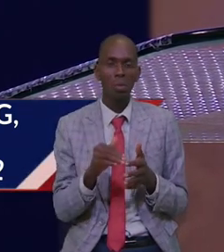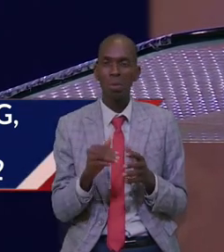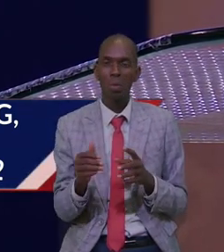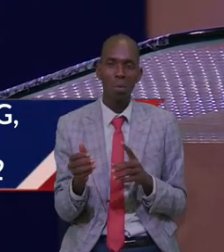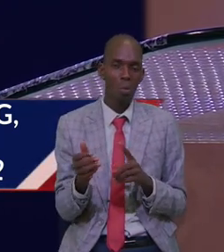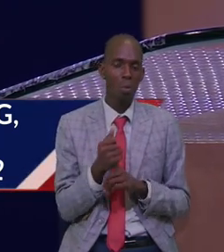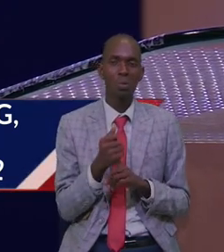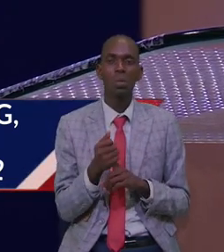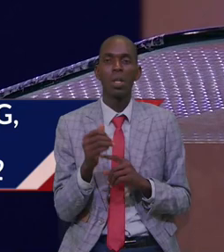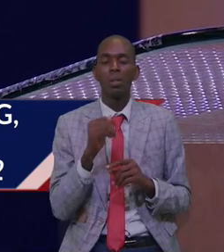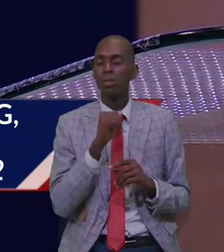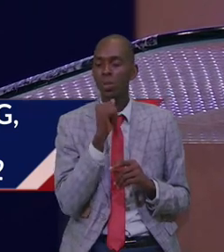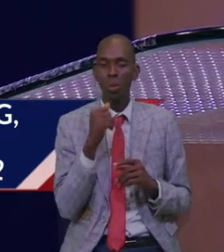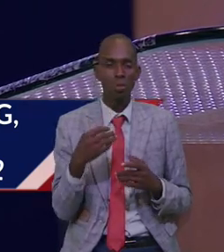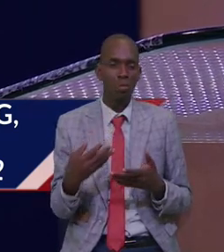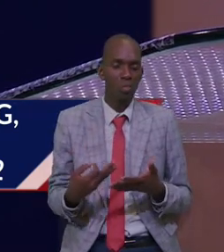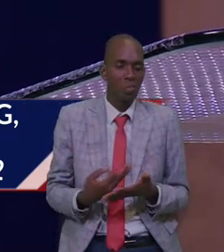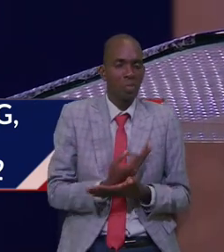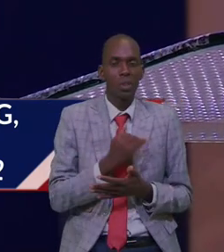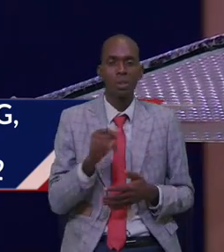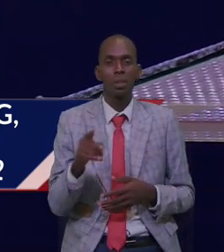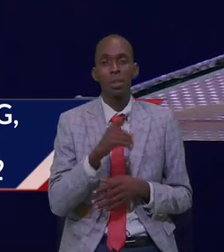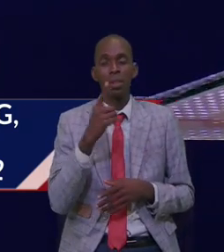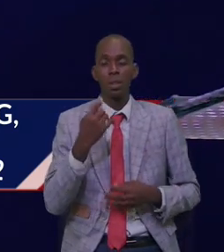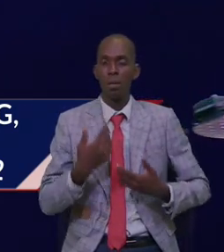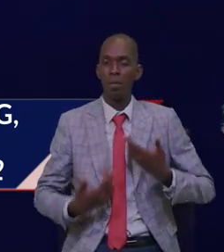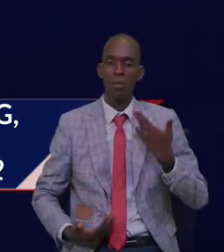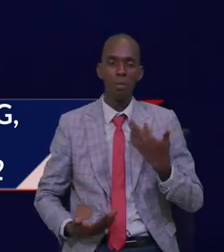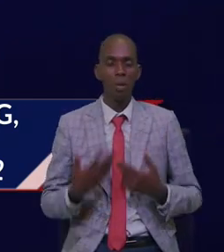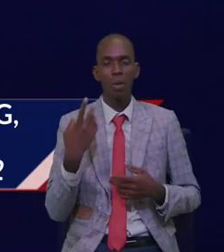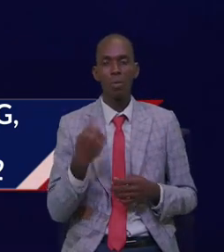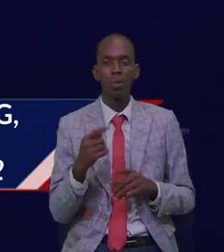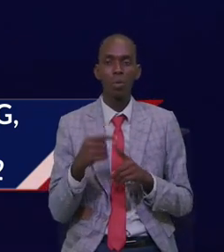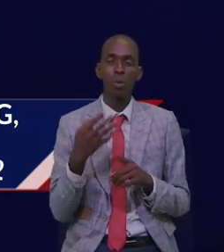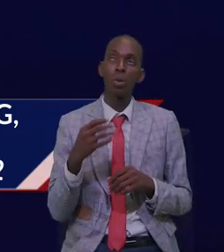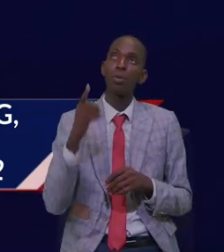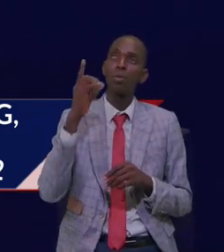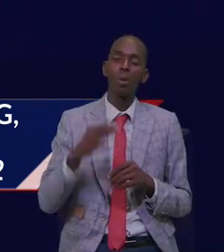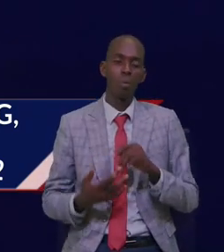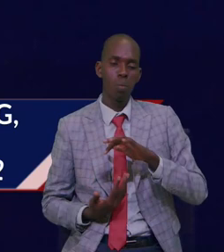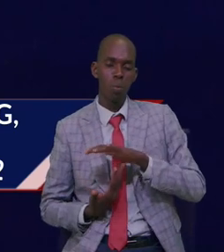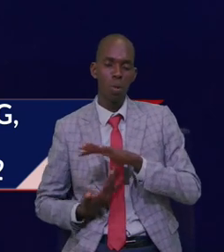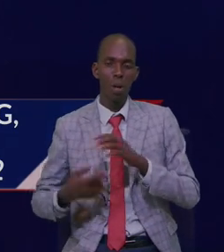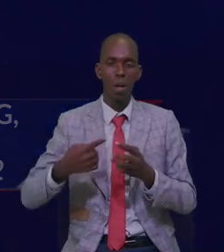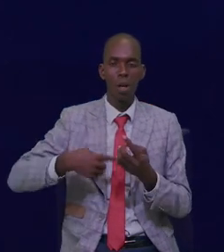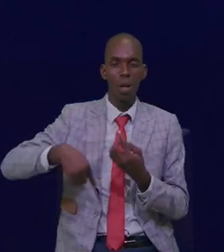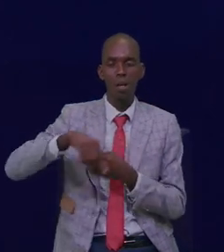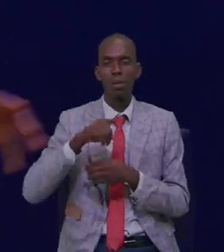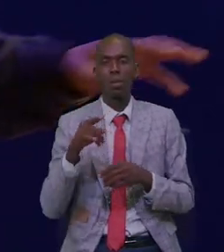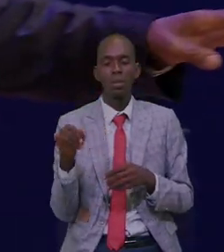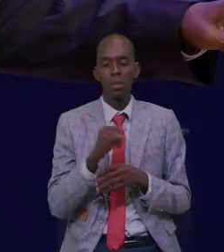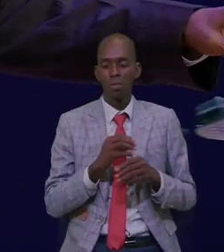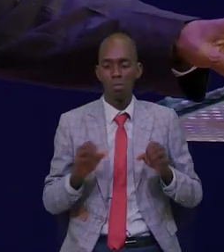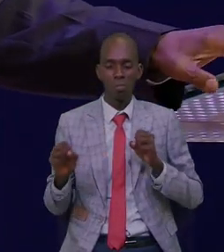in and refresh them. The fire of the word burns around them, they shake it